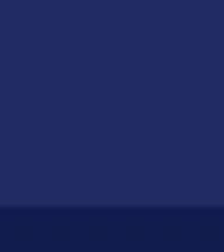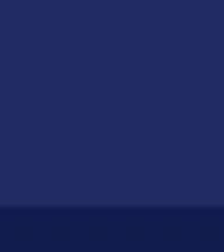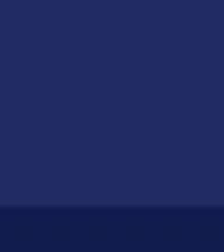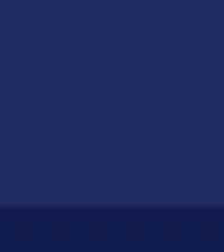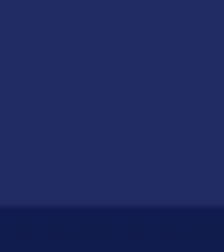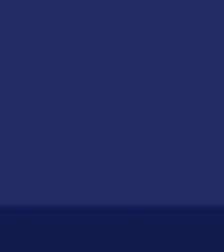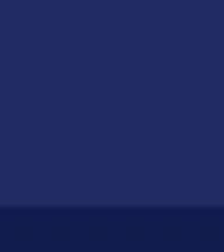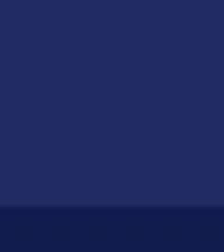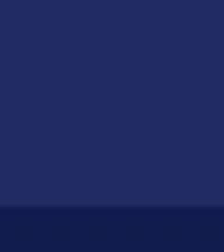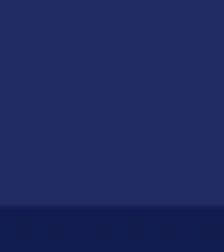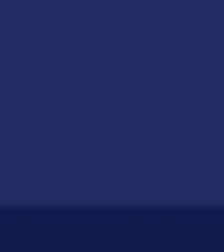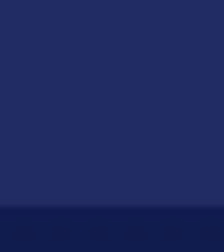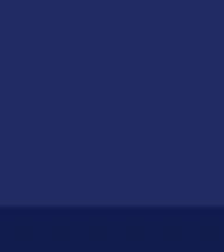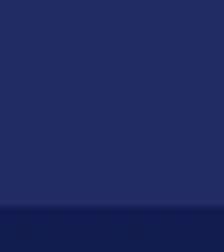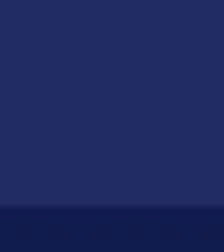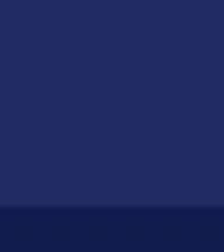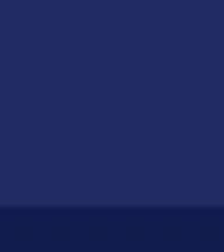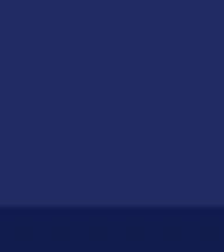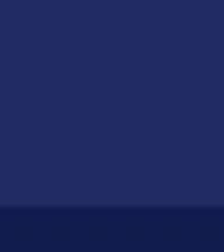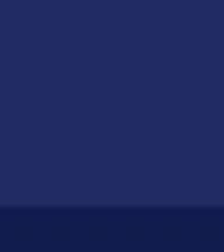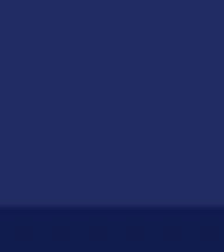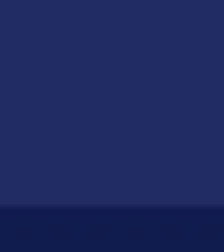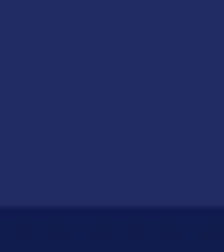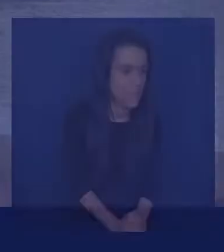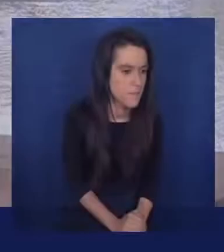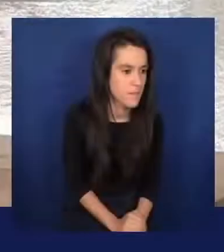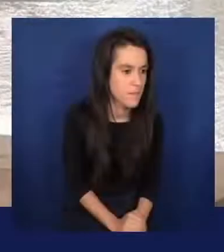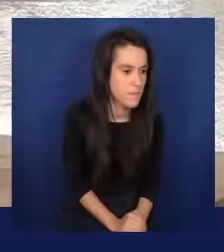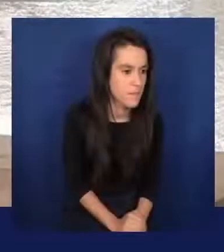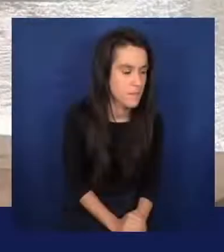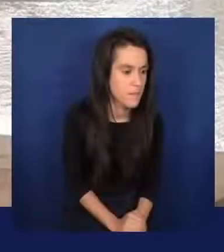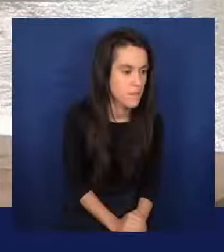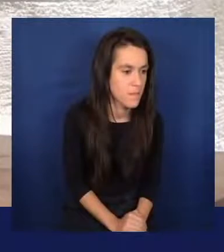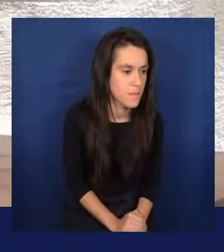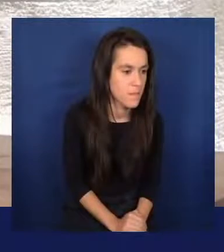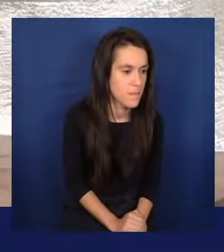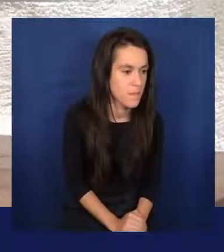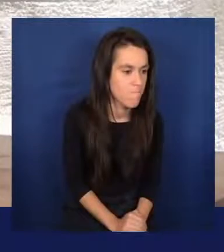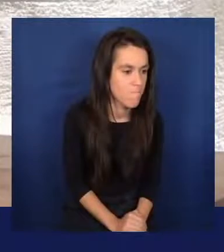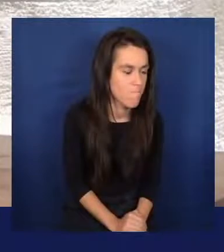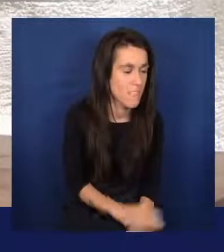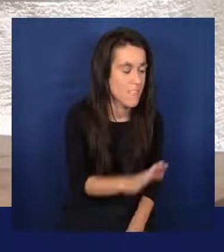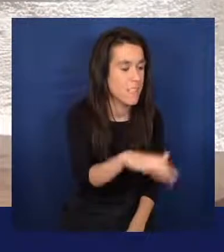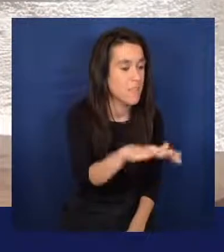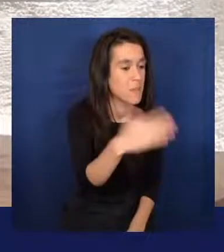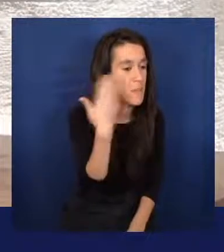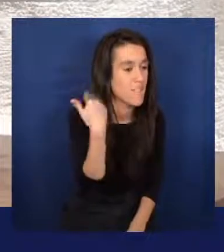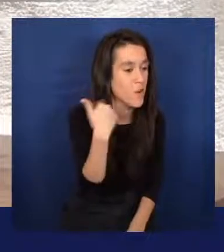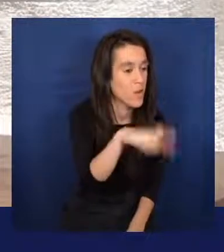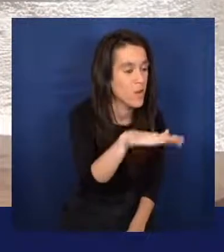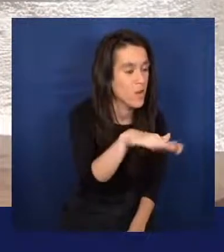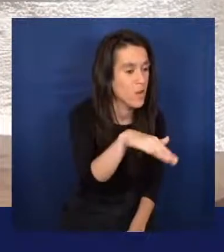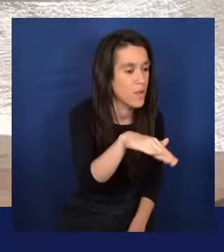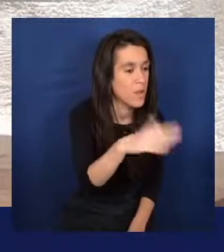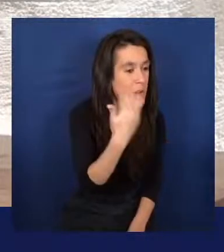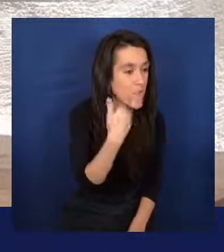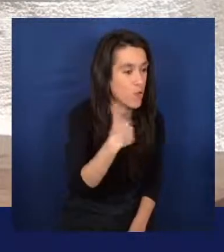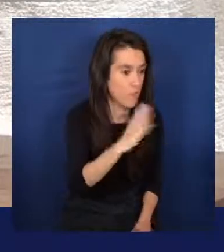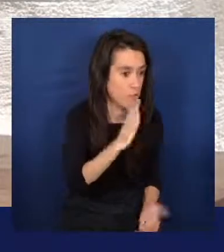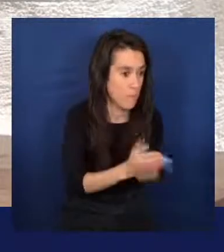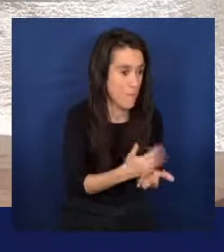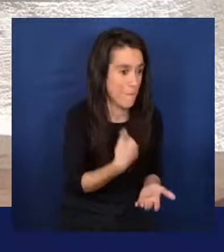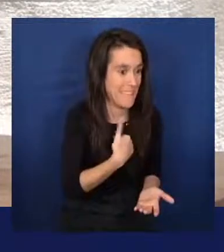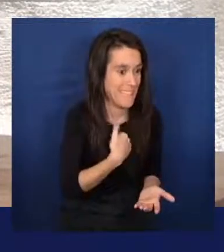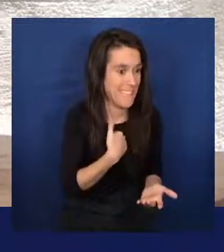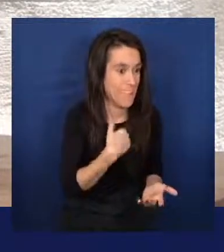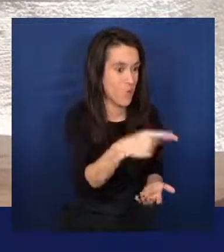Yeah. Oh, we're back. Think positive thoughts, people, and send us positive tweets. Because if you do, and you